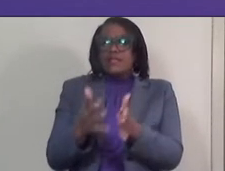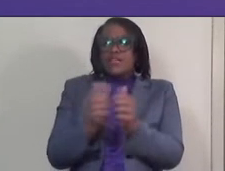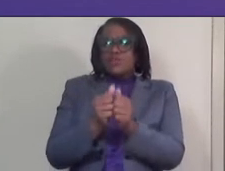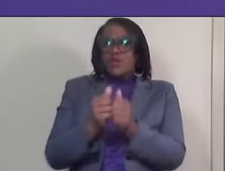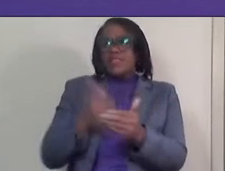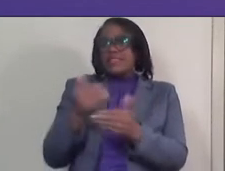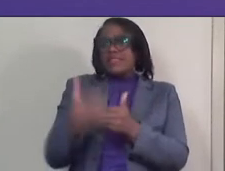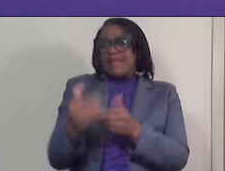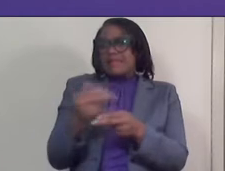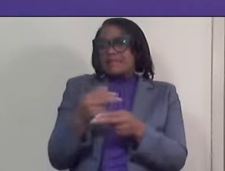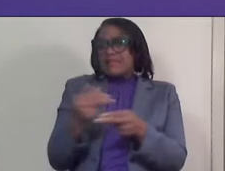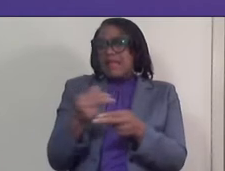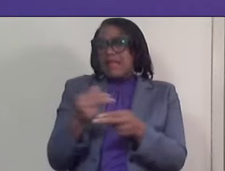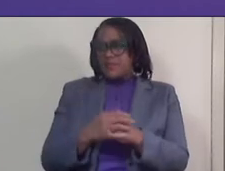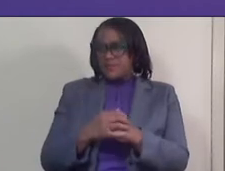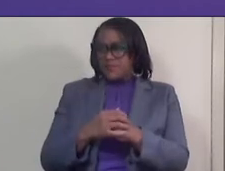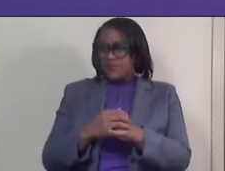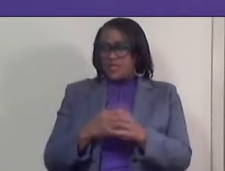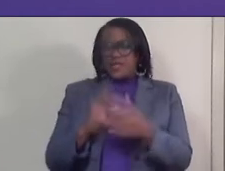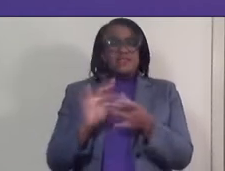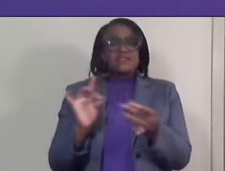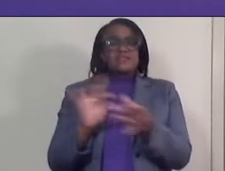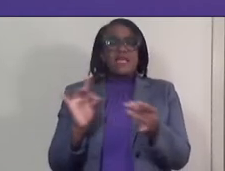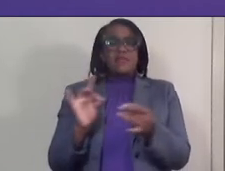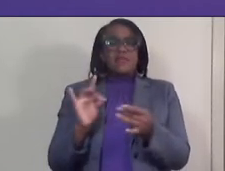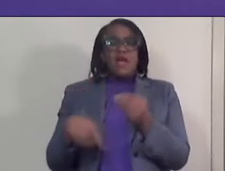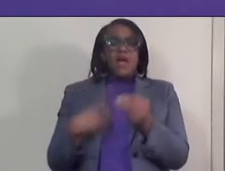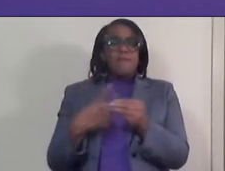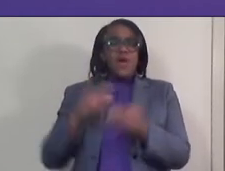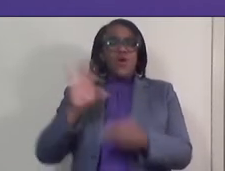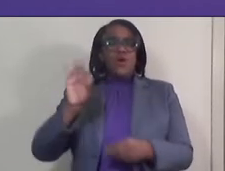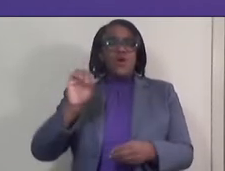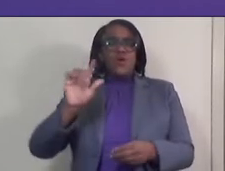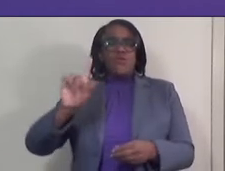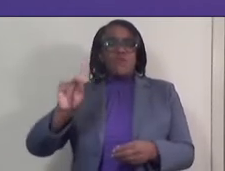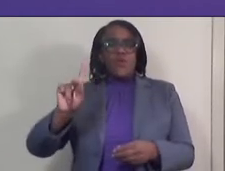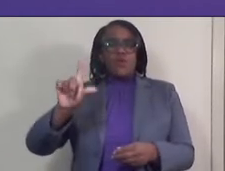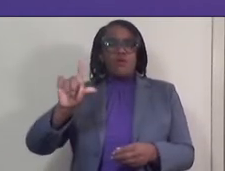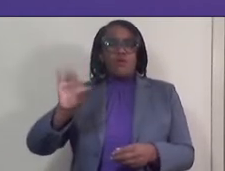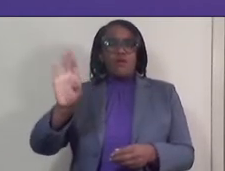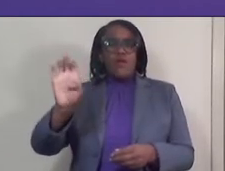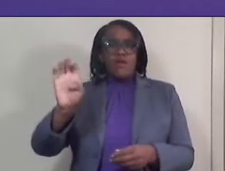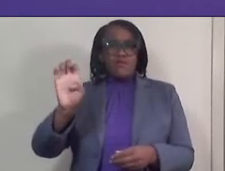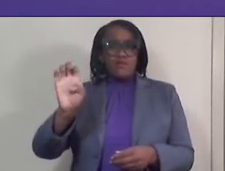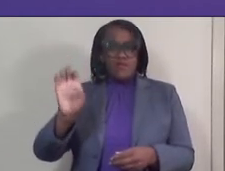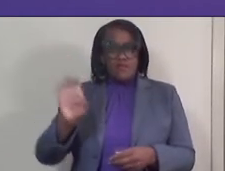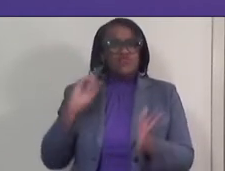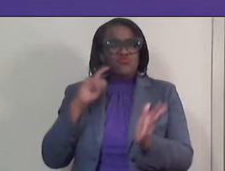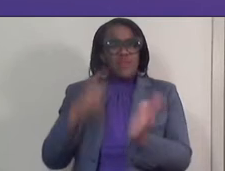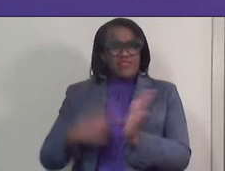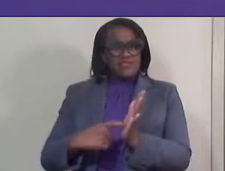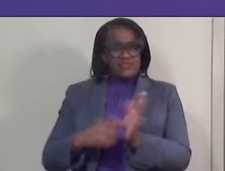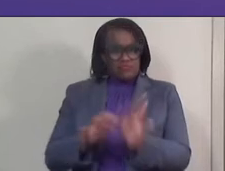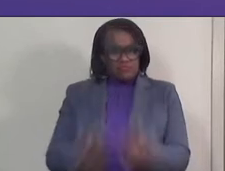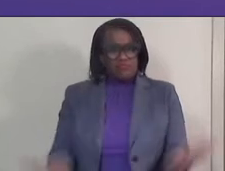slide. A statement about folklife and its relevancy to